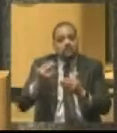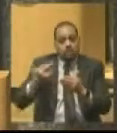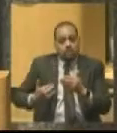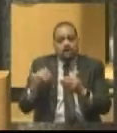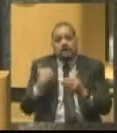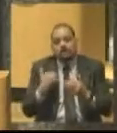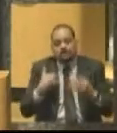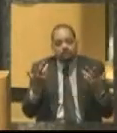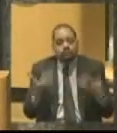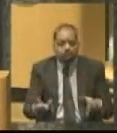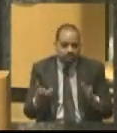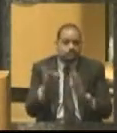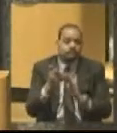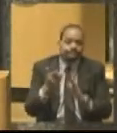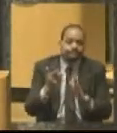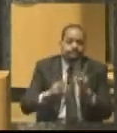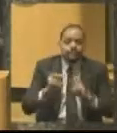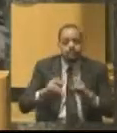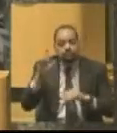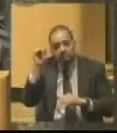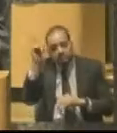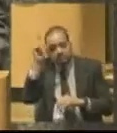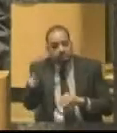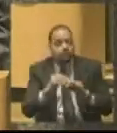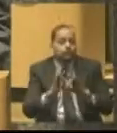the history. All of the emancipations prior to